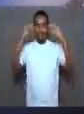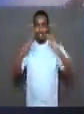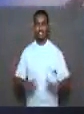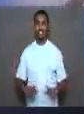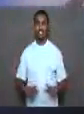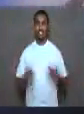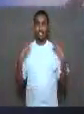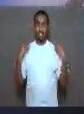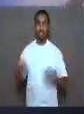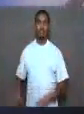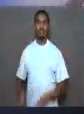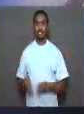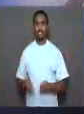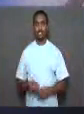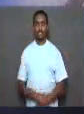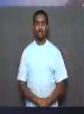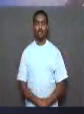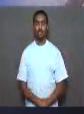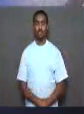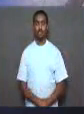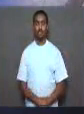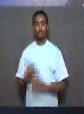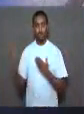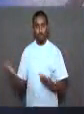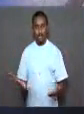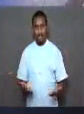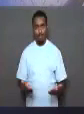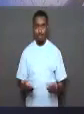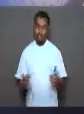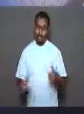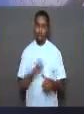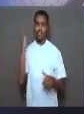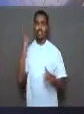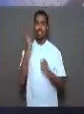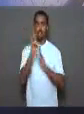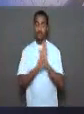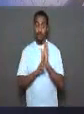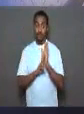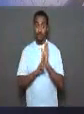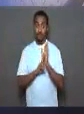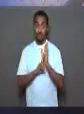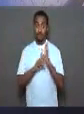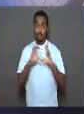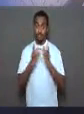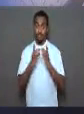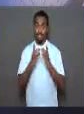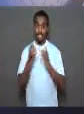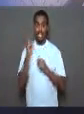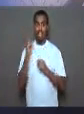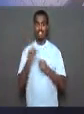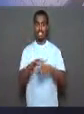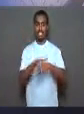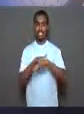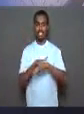Hello, teacher. Hello, students. Welcome to the first unit of Grade